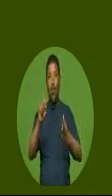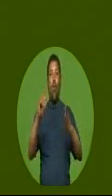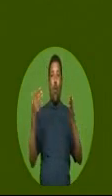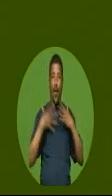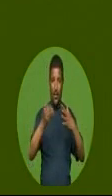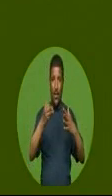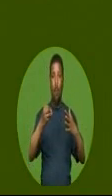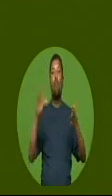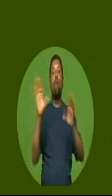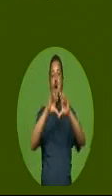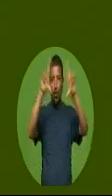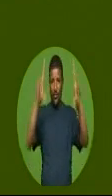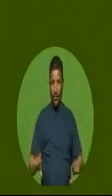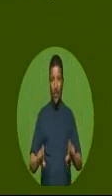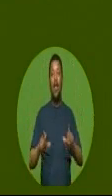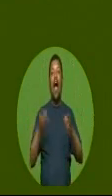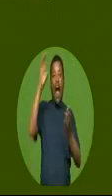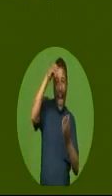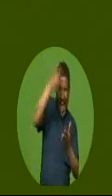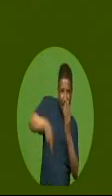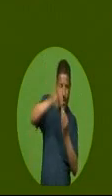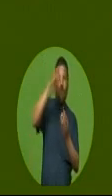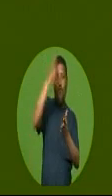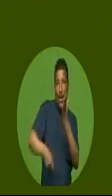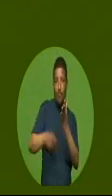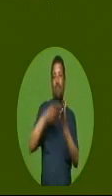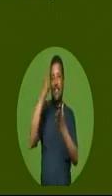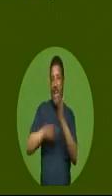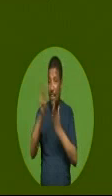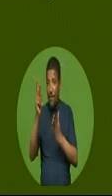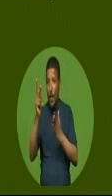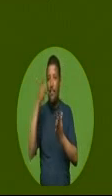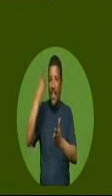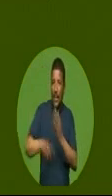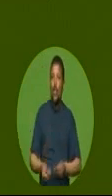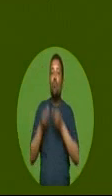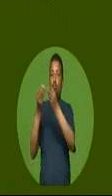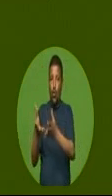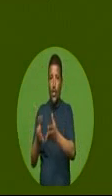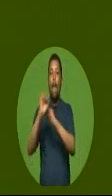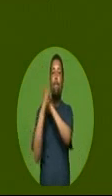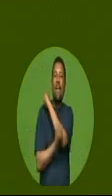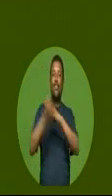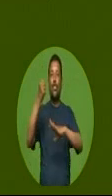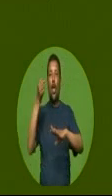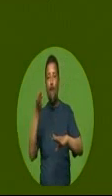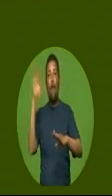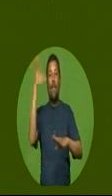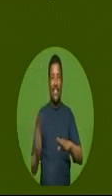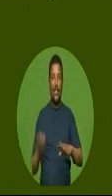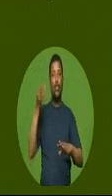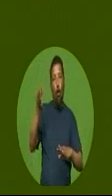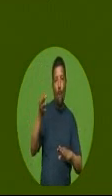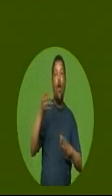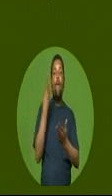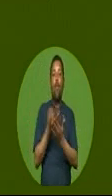An ad valorem tariff is a tax imposed on the basis of a percentage of